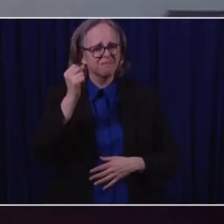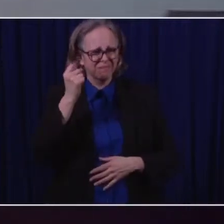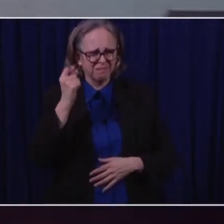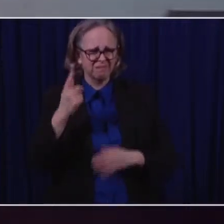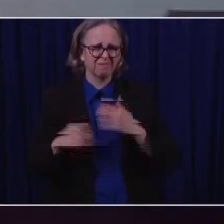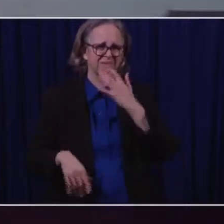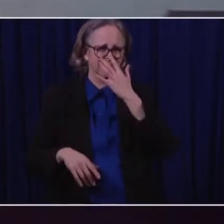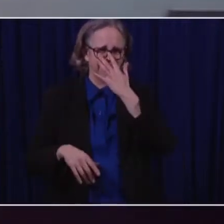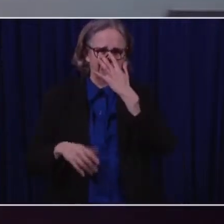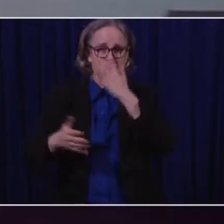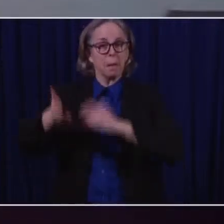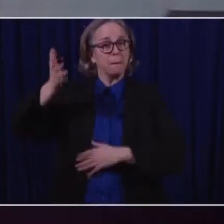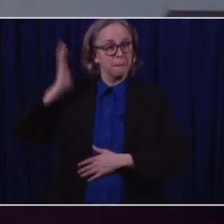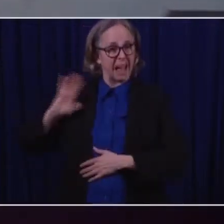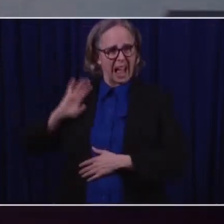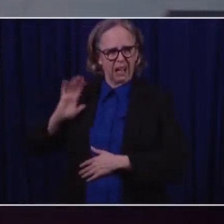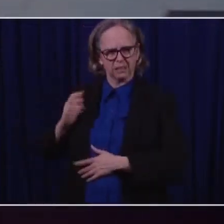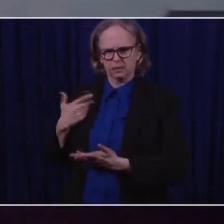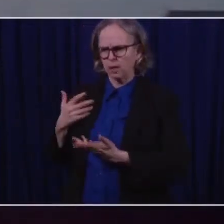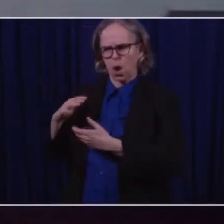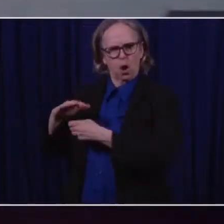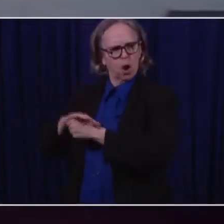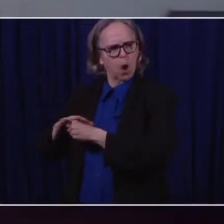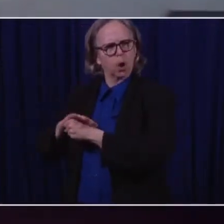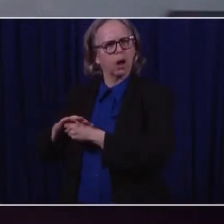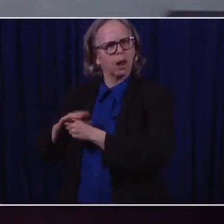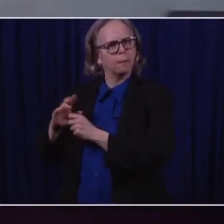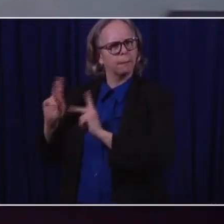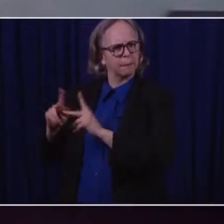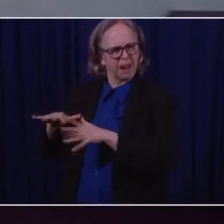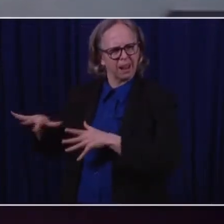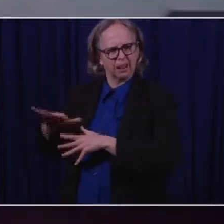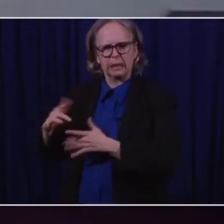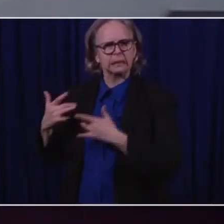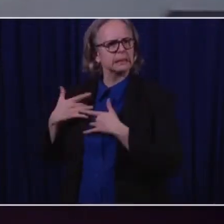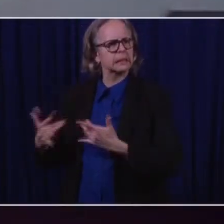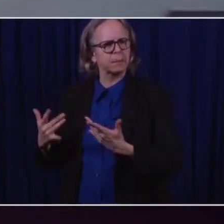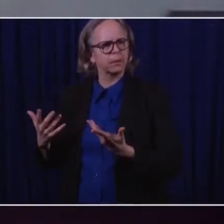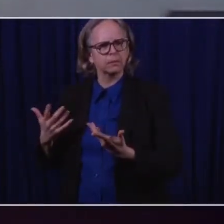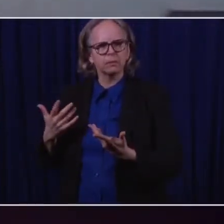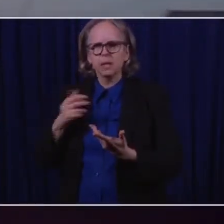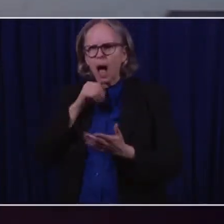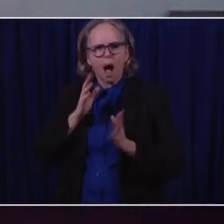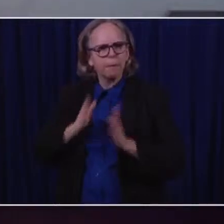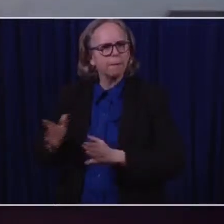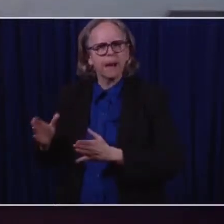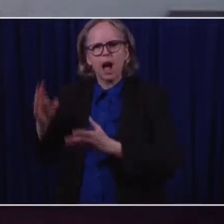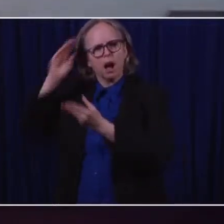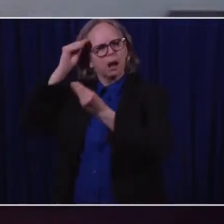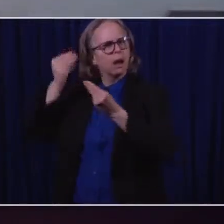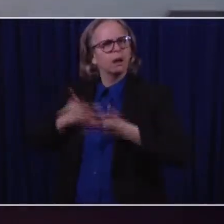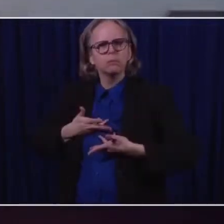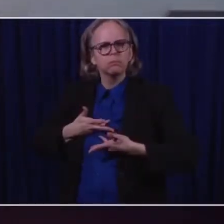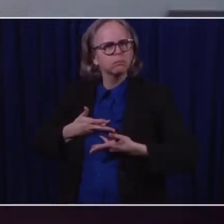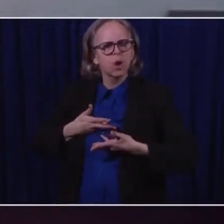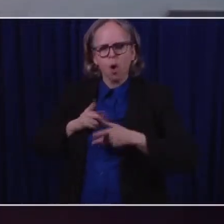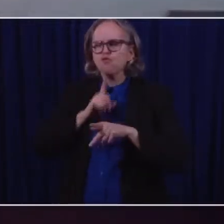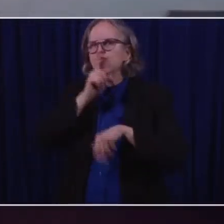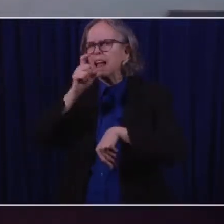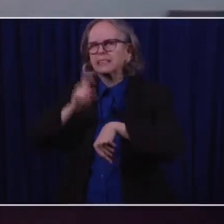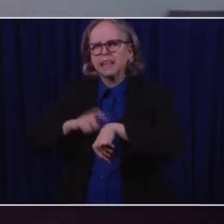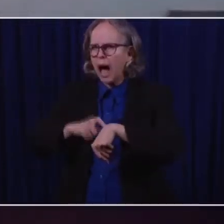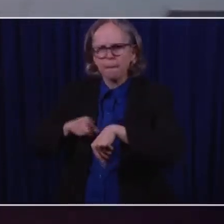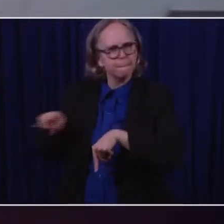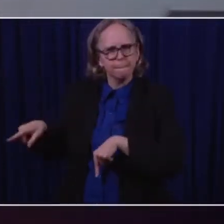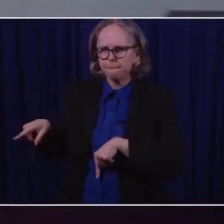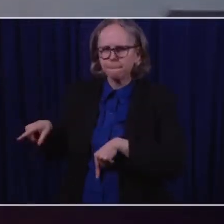organized to report things in real time. And that has created some issues. We're by no means the only state to go through this.